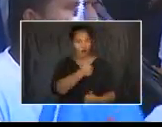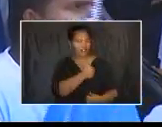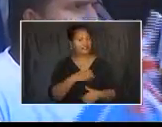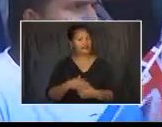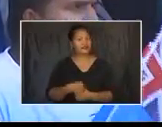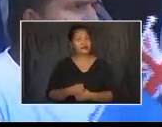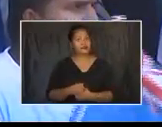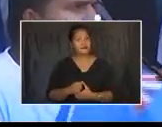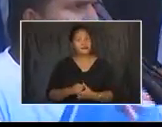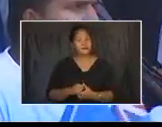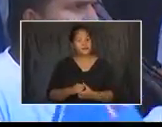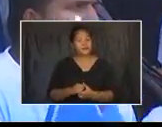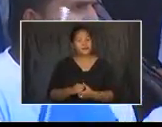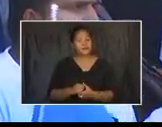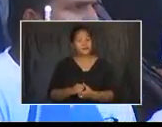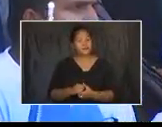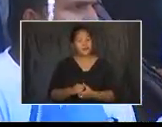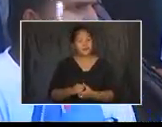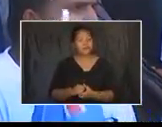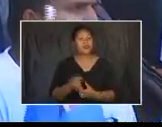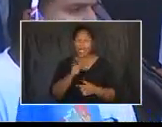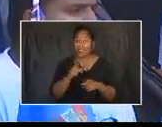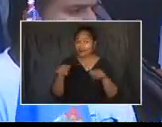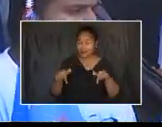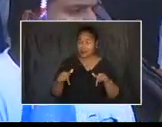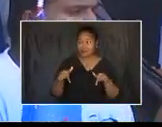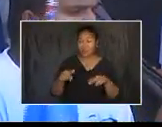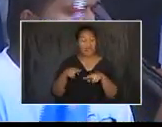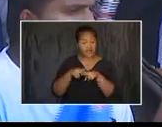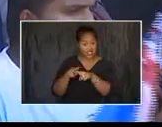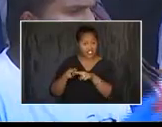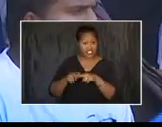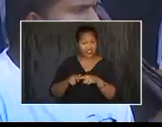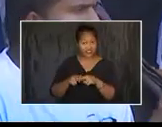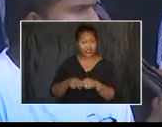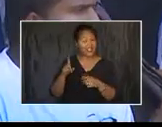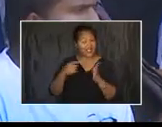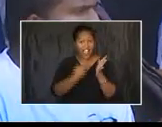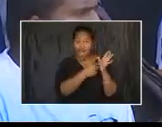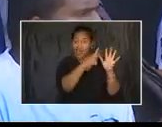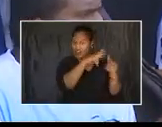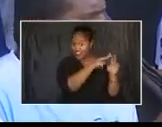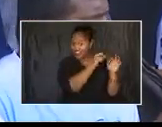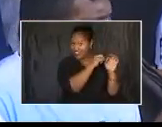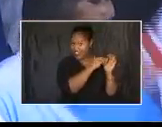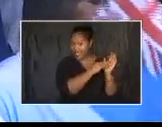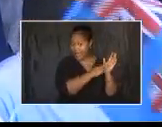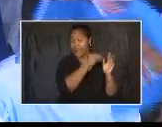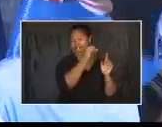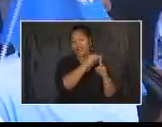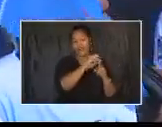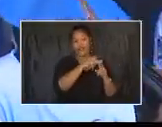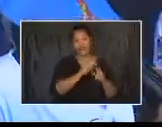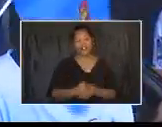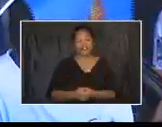Commonwealth. And Fiji, the RFMF